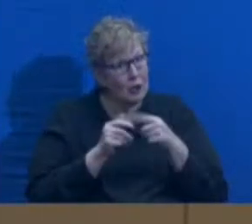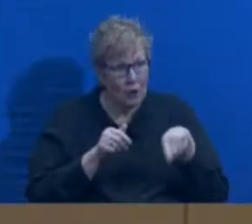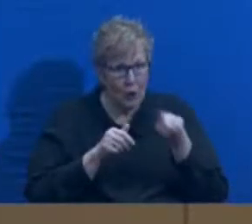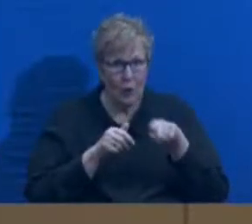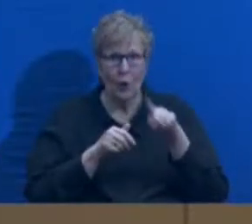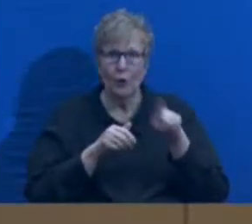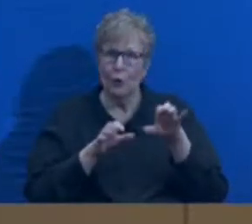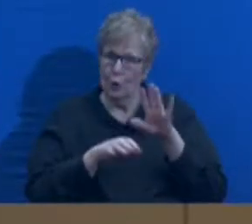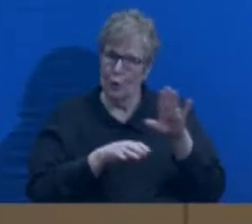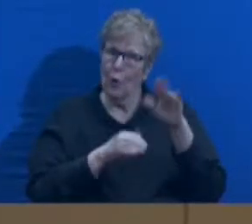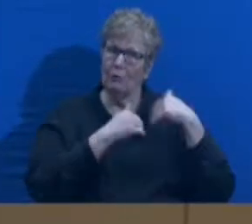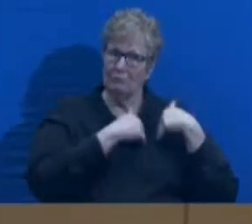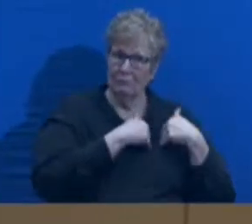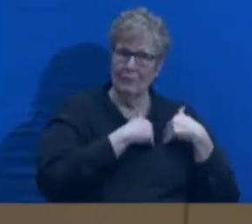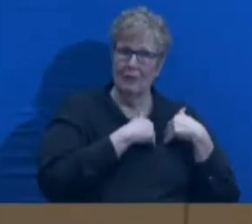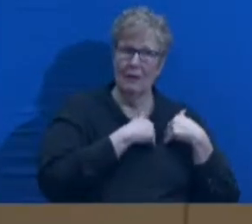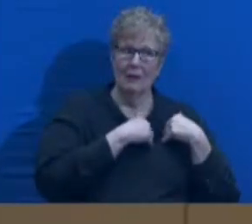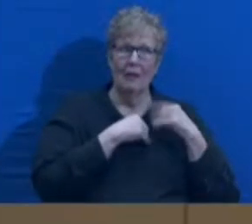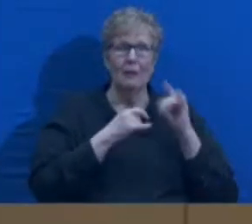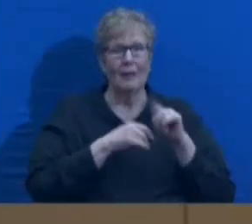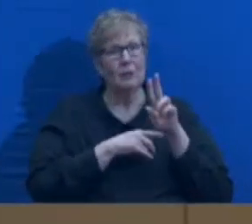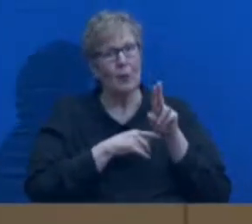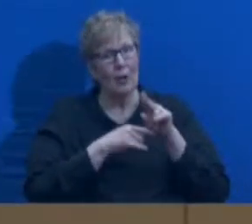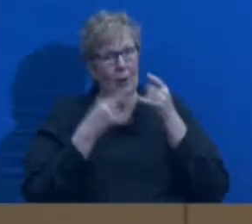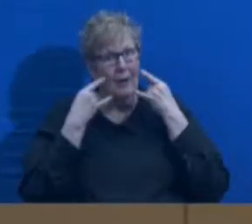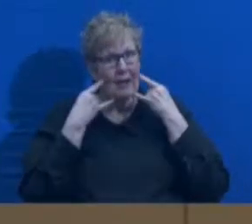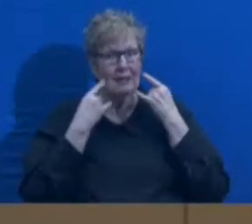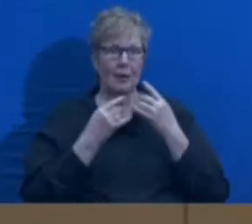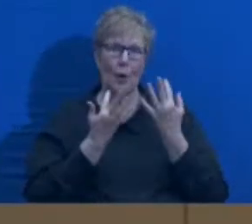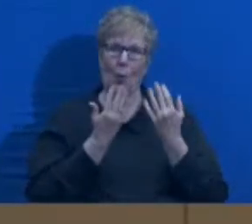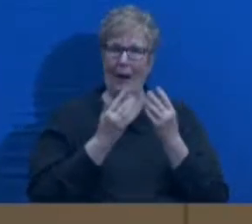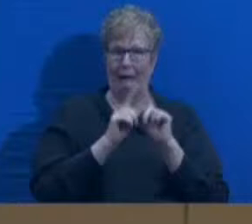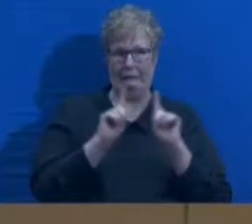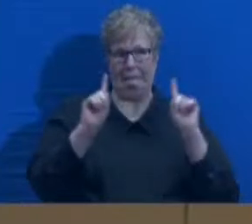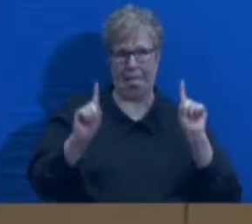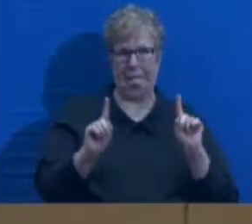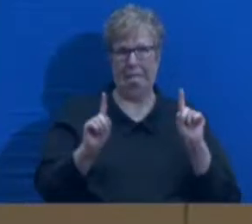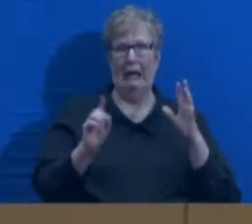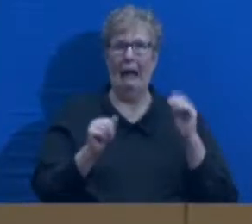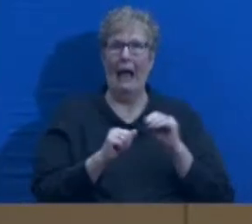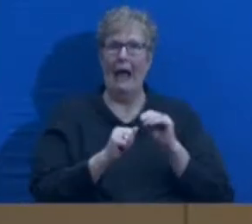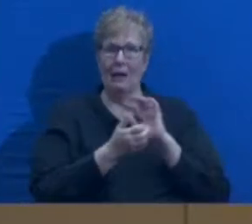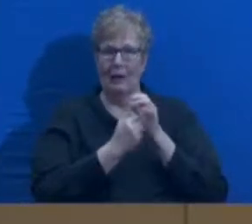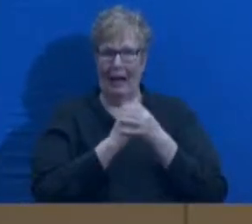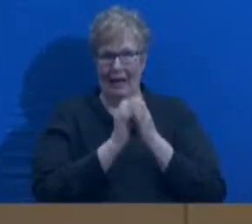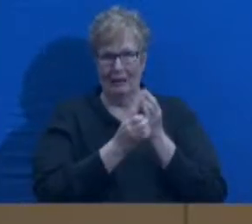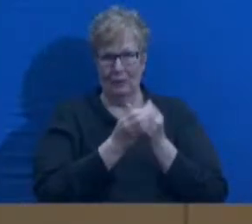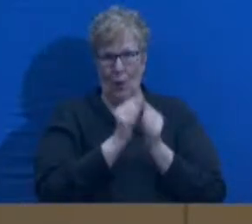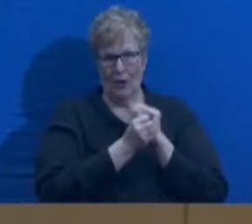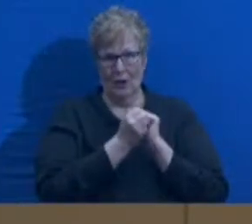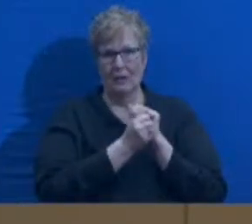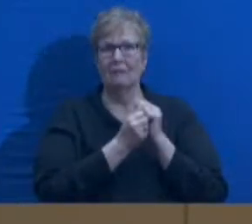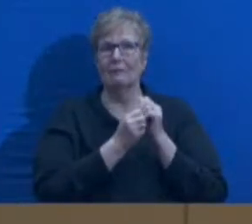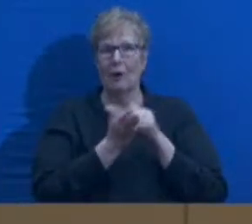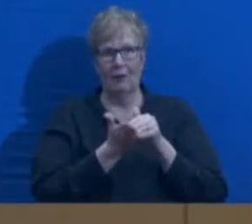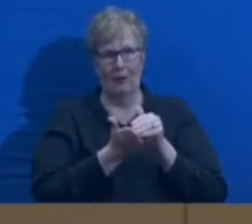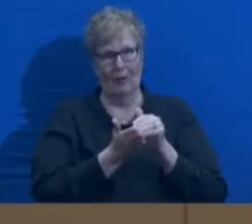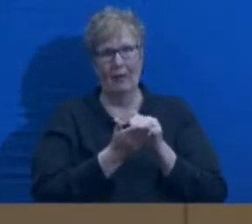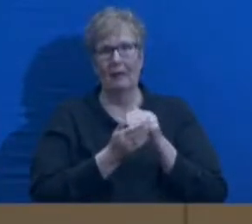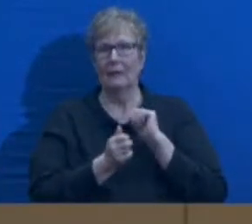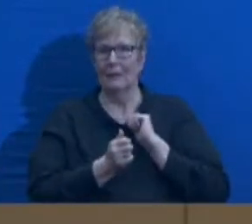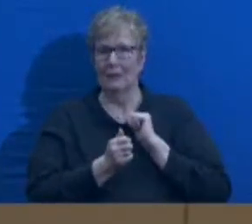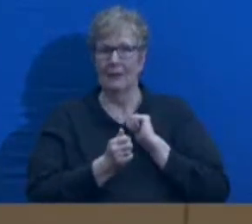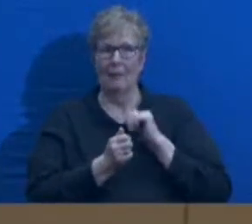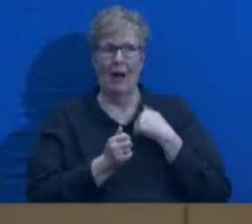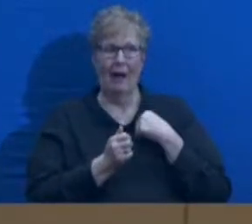in slowing the spread of COVID-19 by wearing your mask, waiting 6 feet apart, and washing your hands frequently. I personally